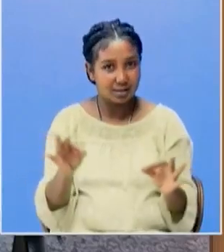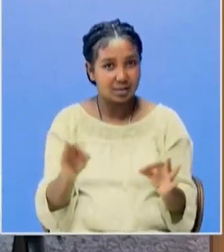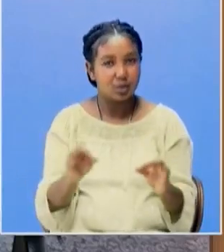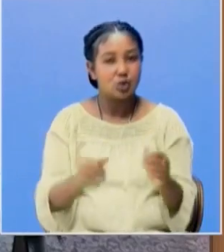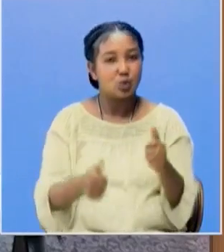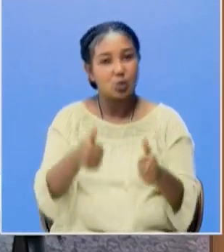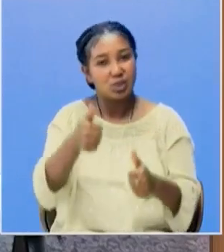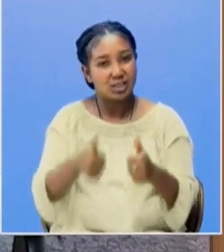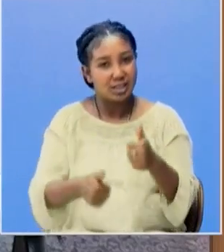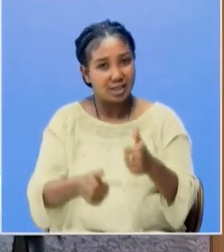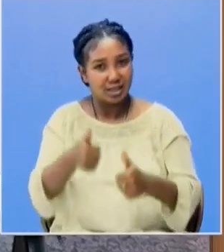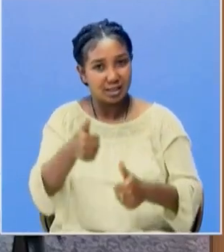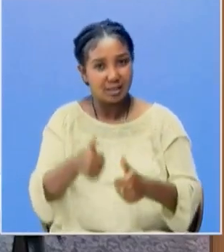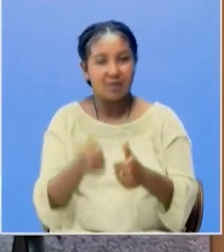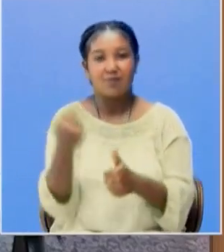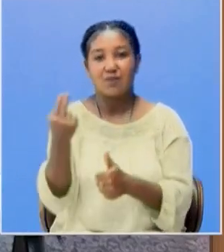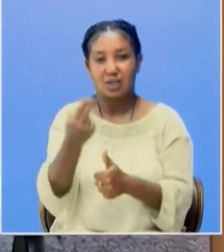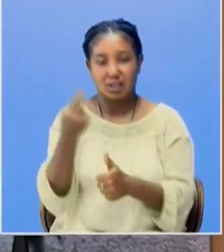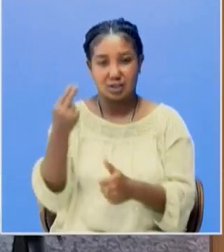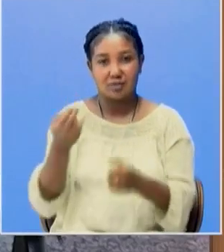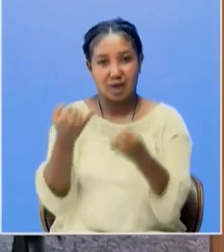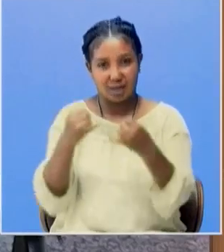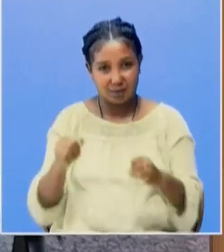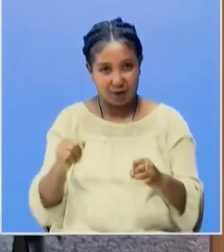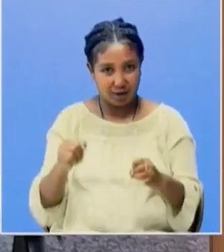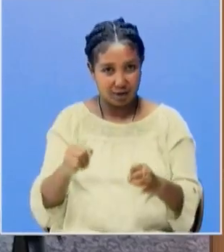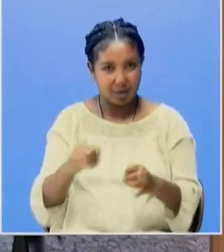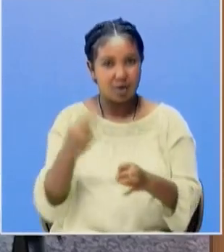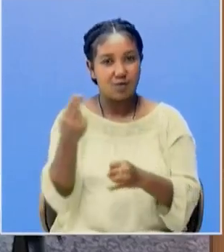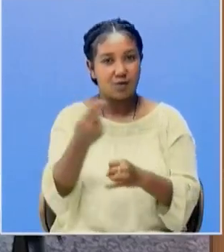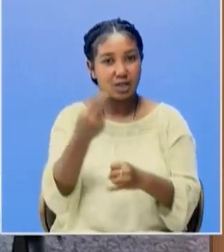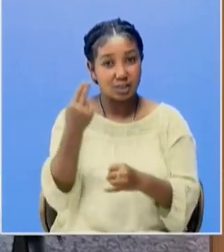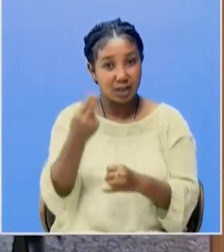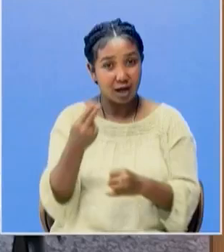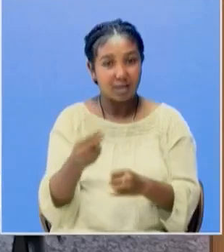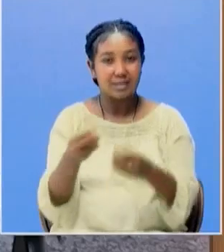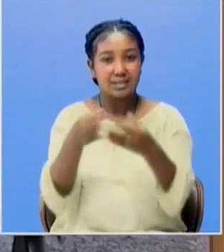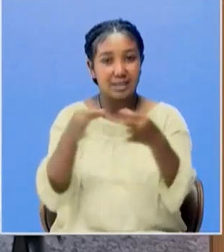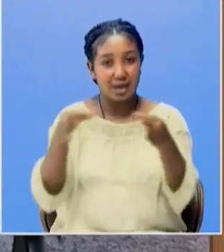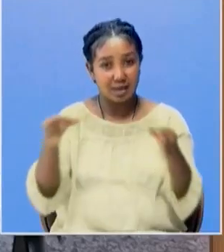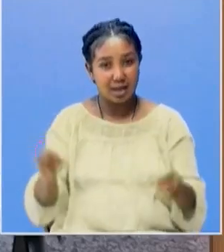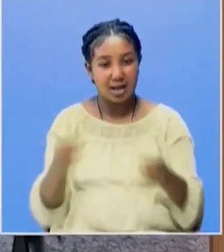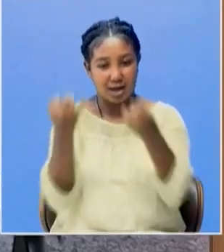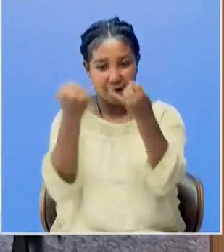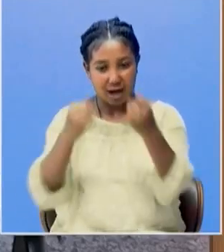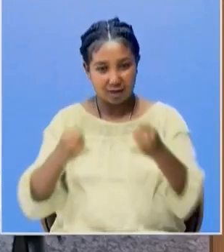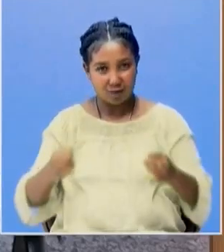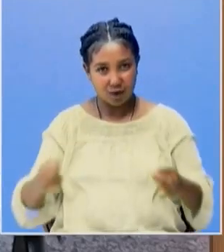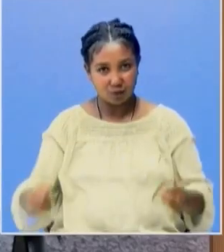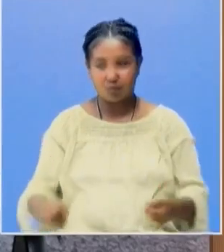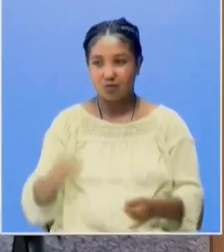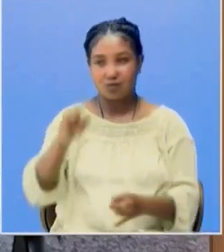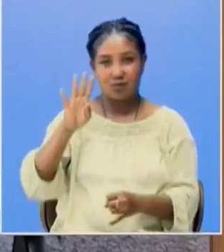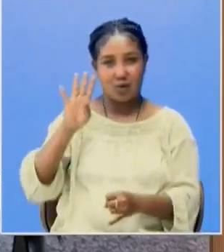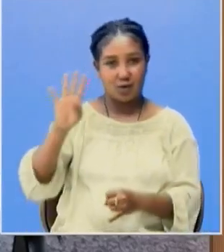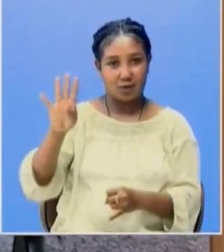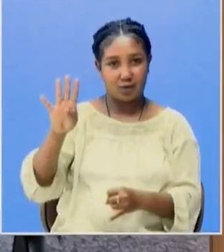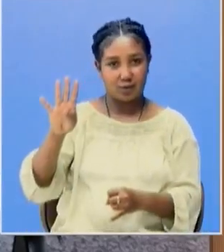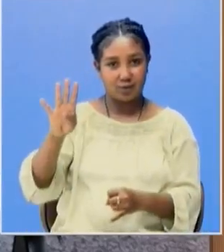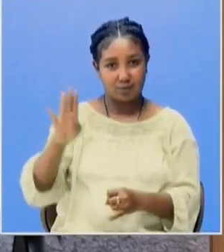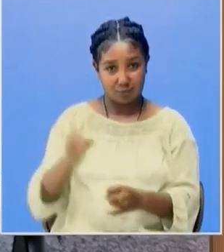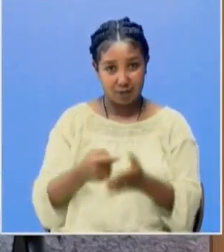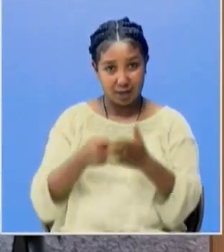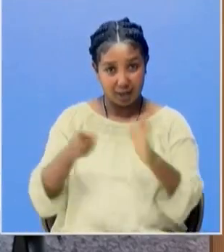which is functionally. Okay? Functionally, sentences are classified into 4.